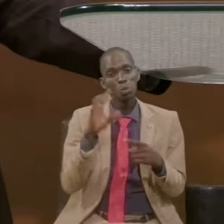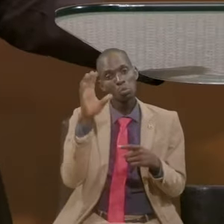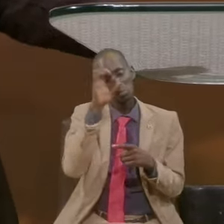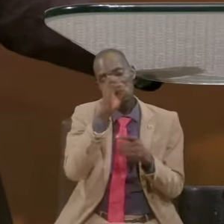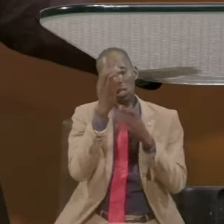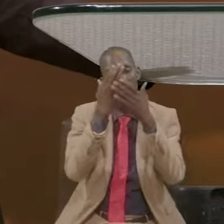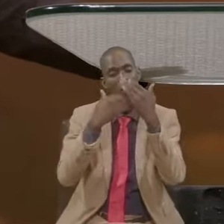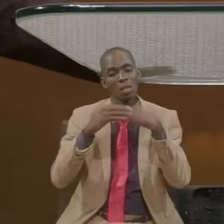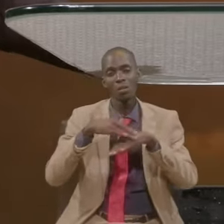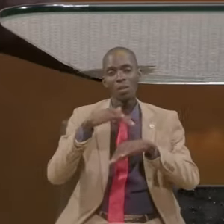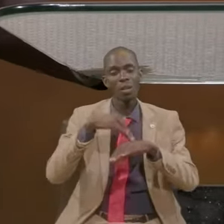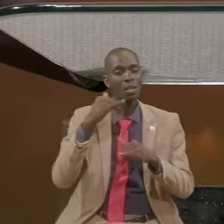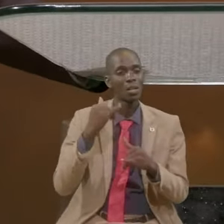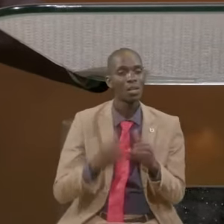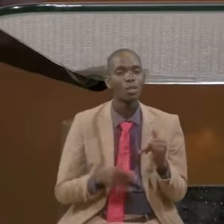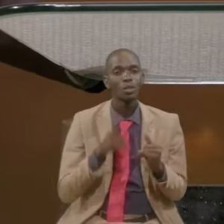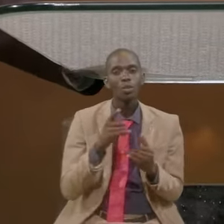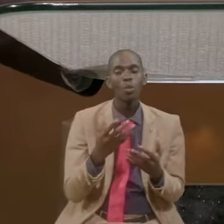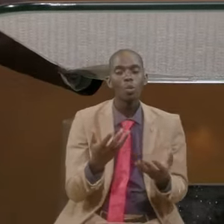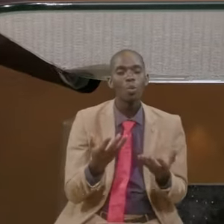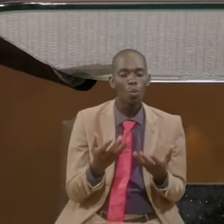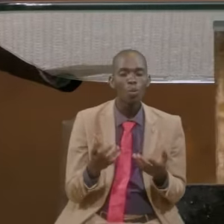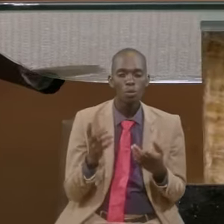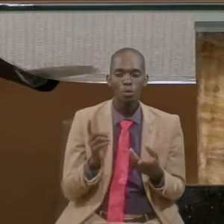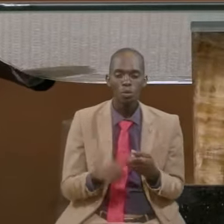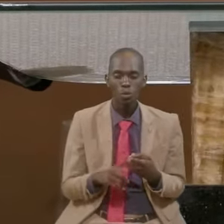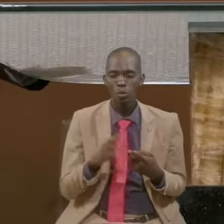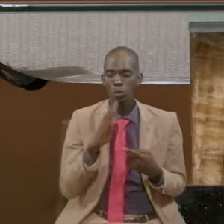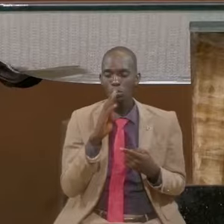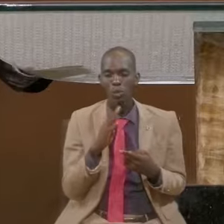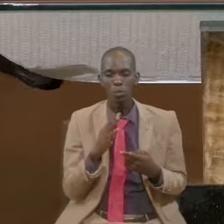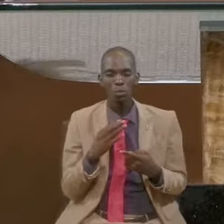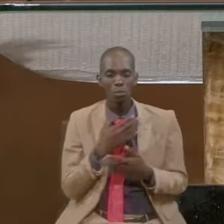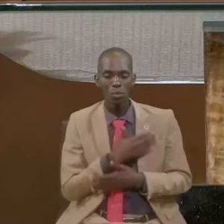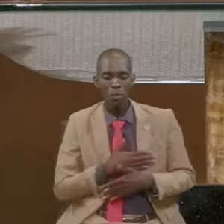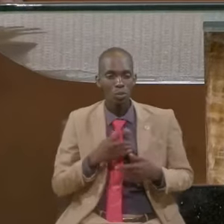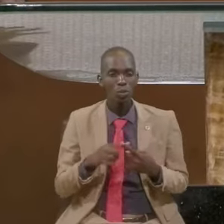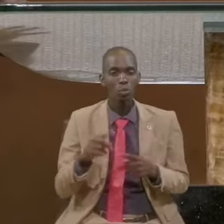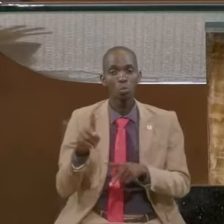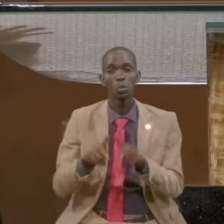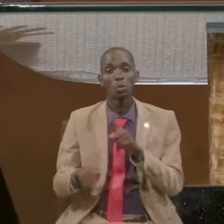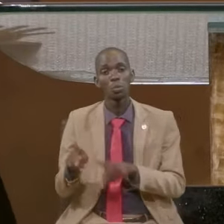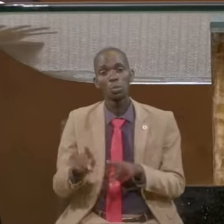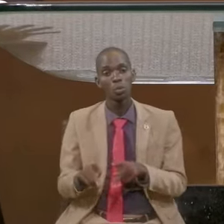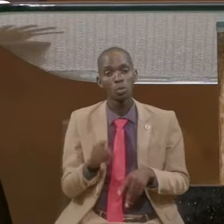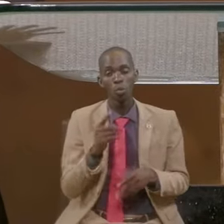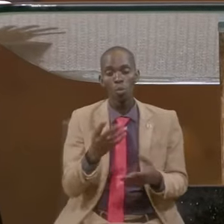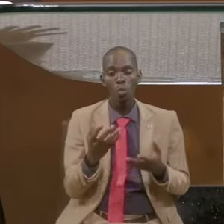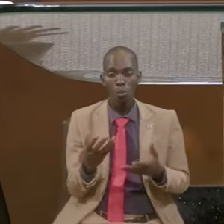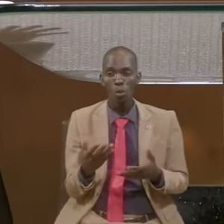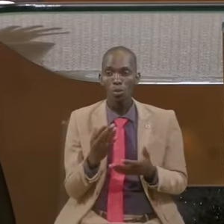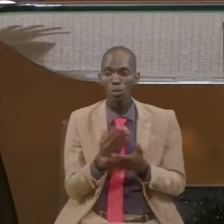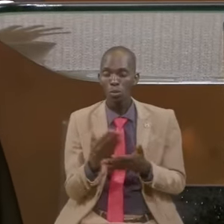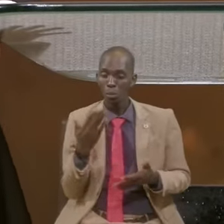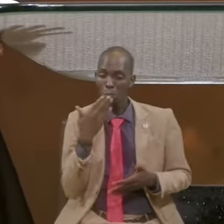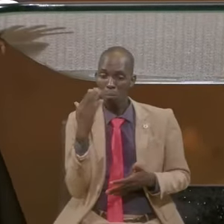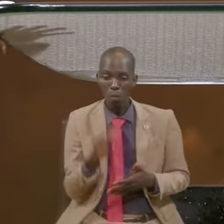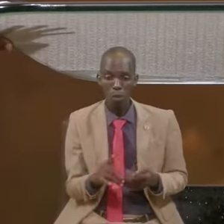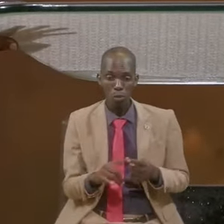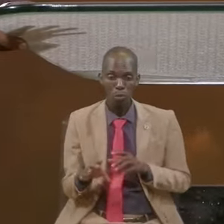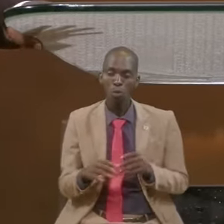people, they want a lie to be told, you volunteer. They want something bad to be done, you